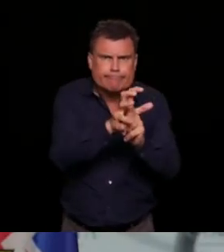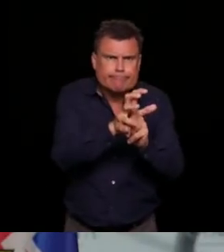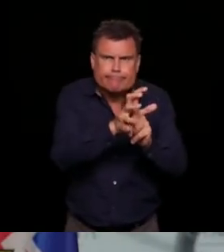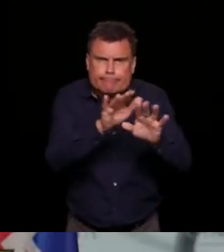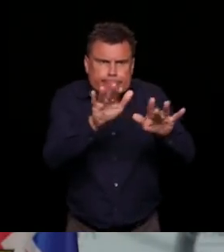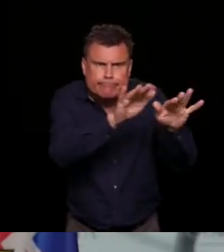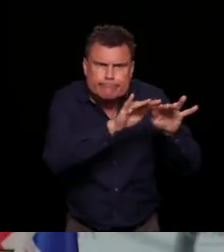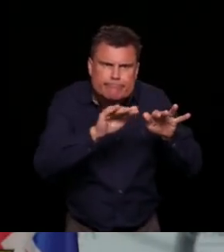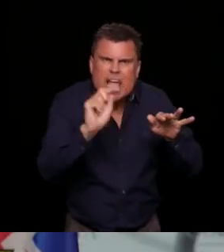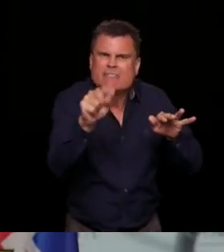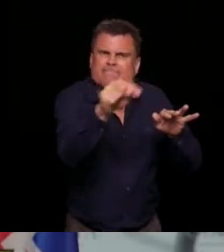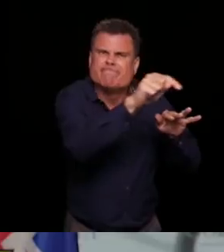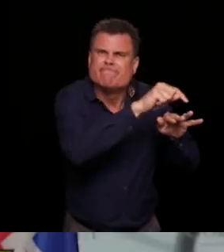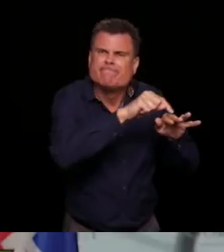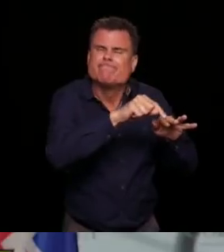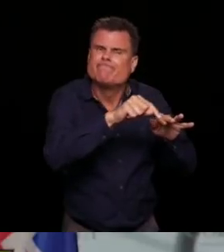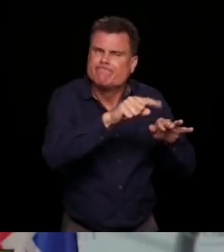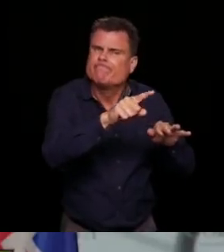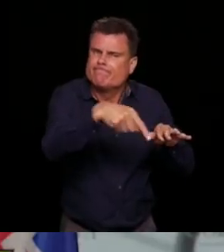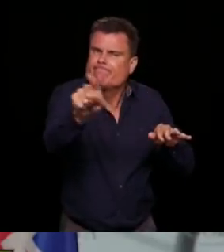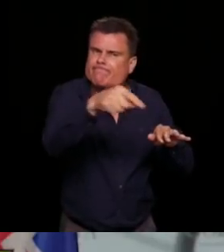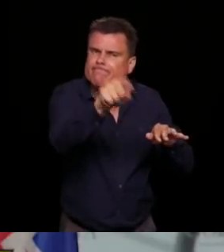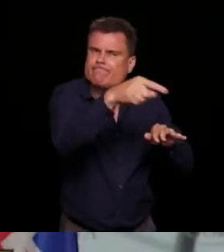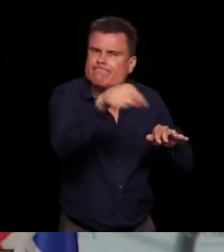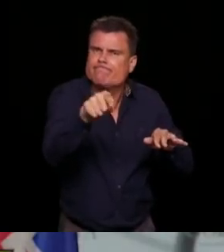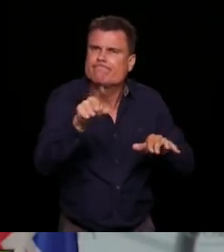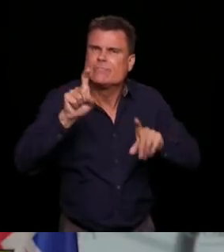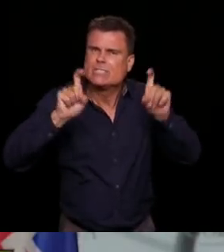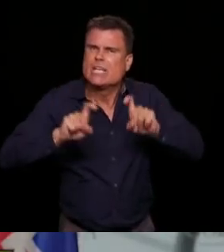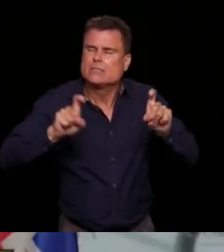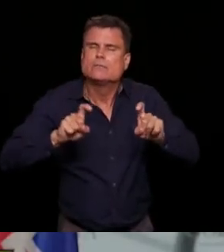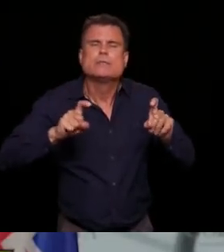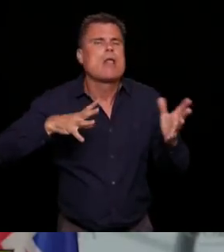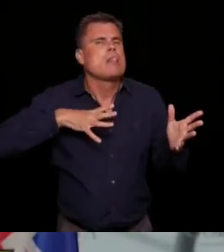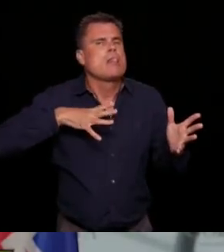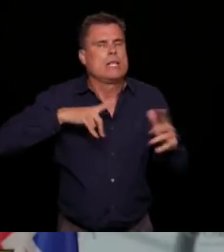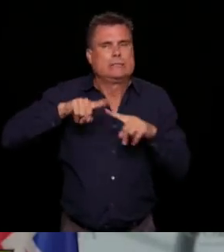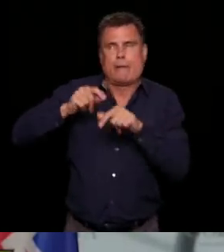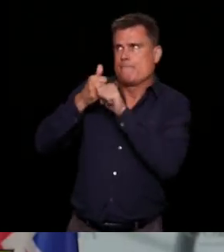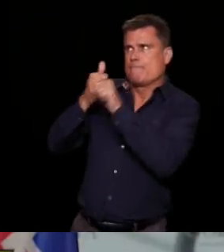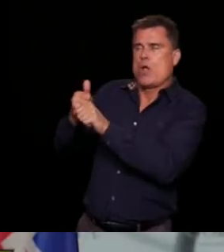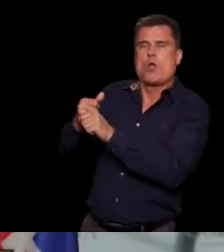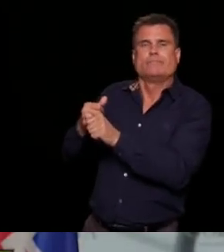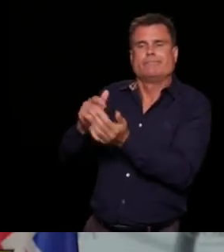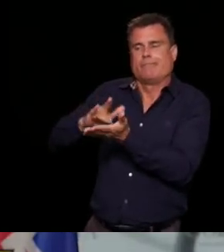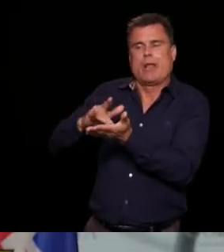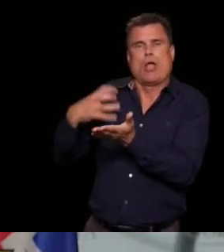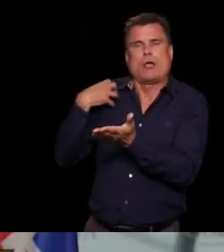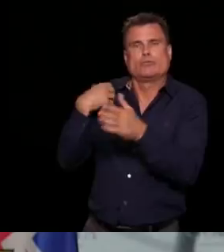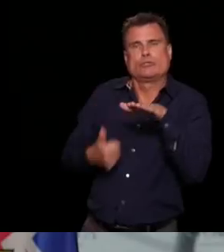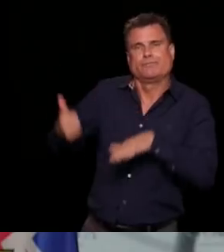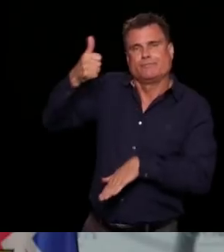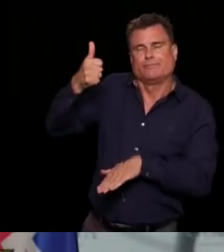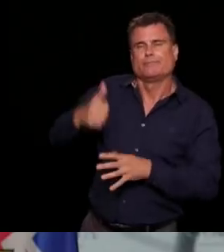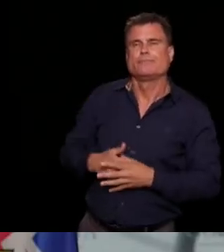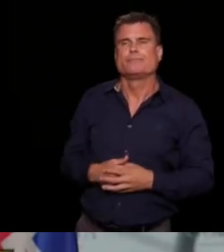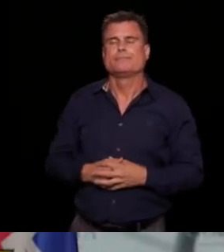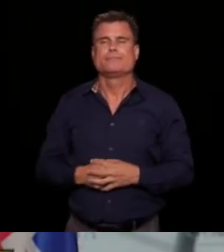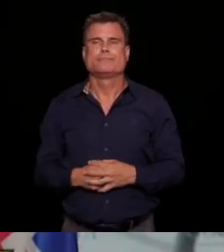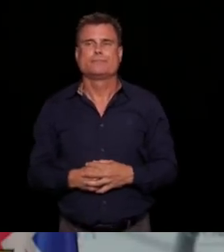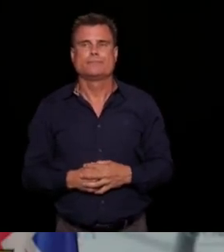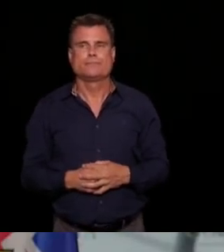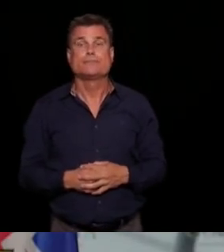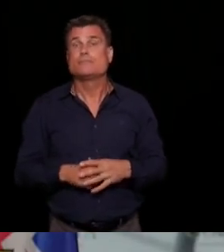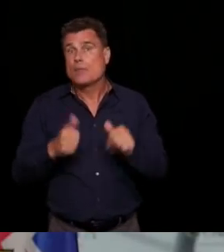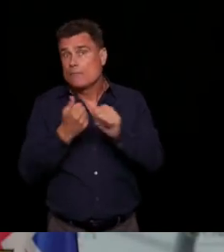follow-up? I was just wondering when Minister Dix was talking about testing, and I